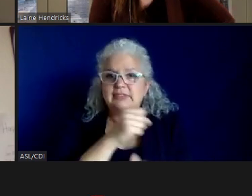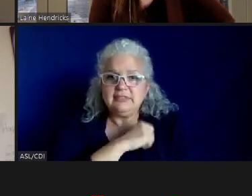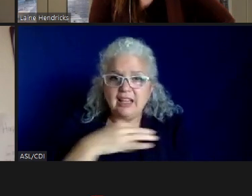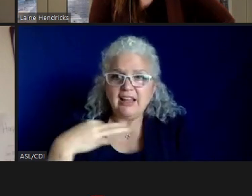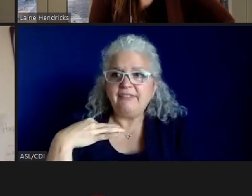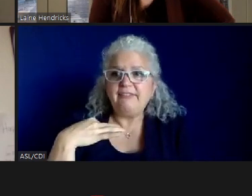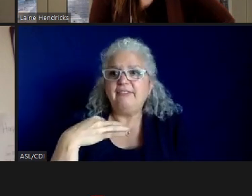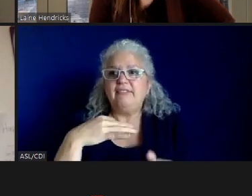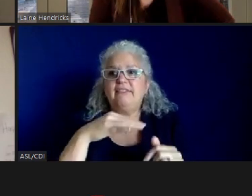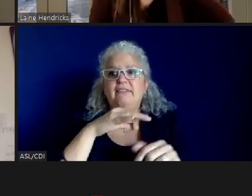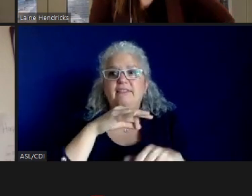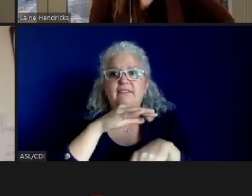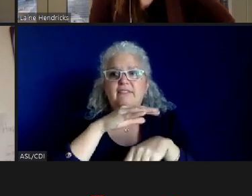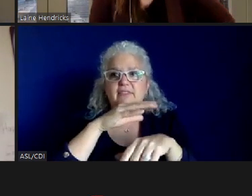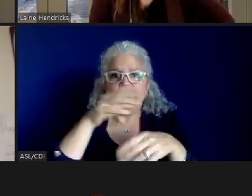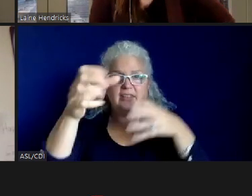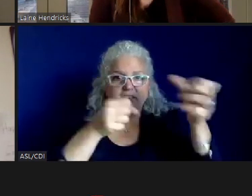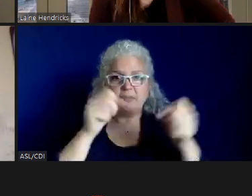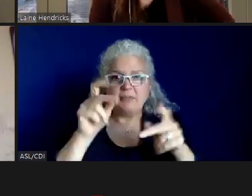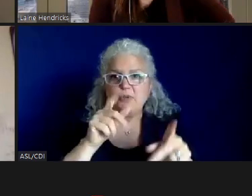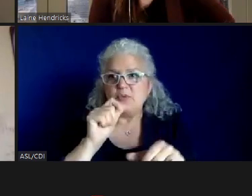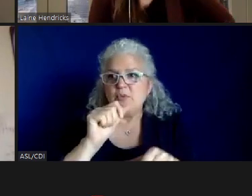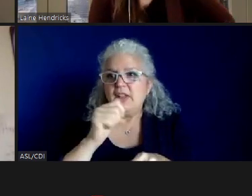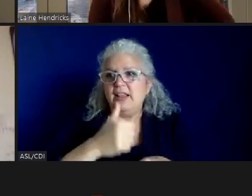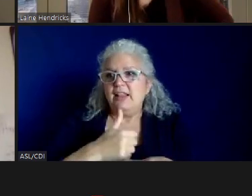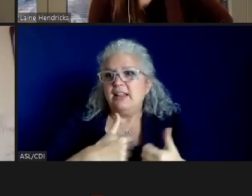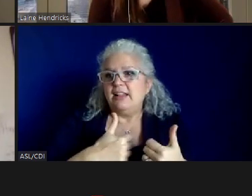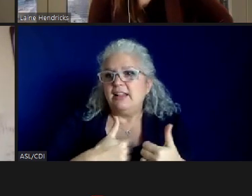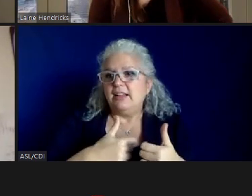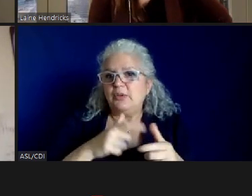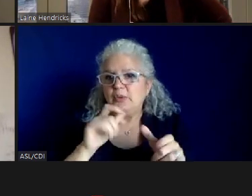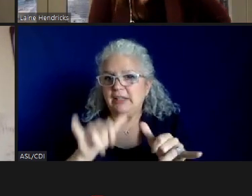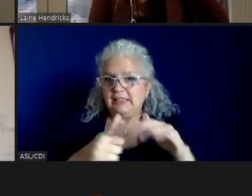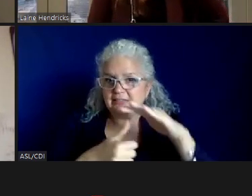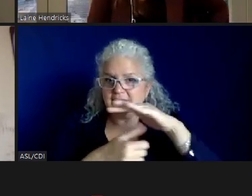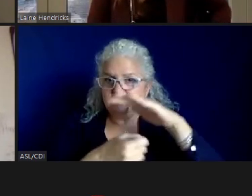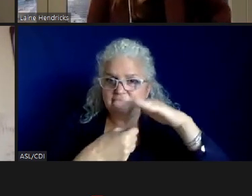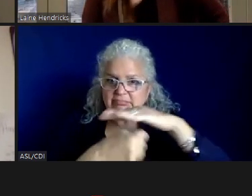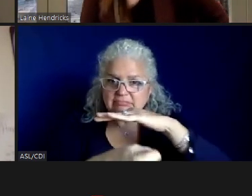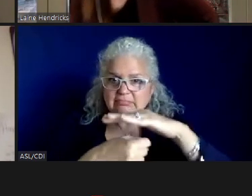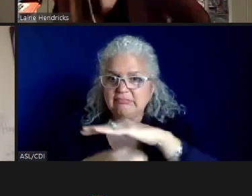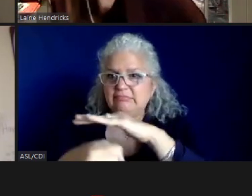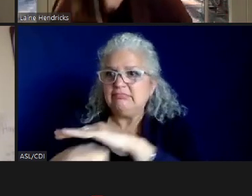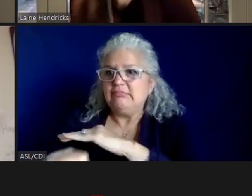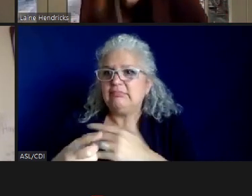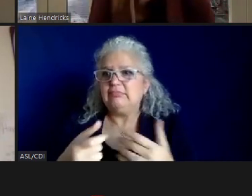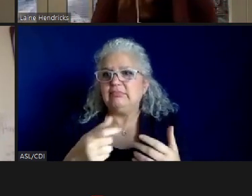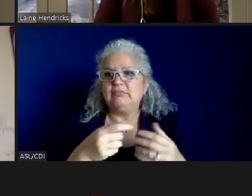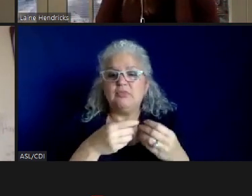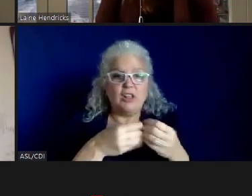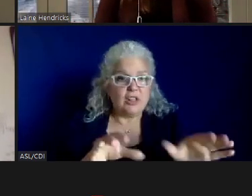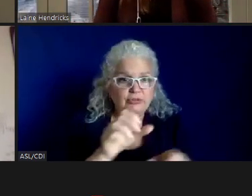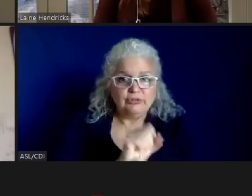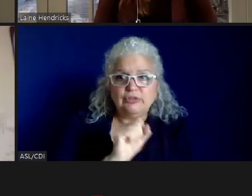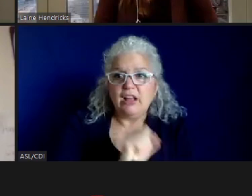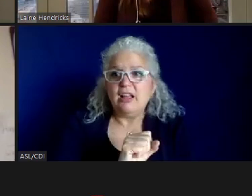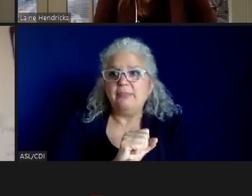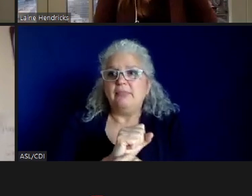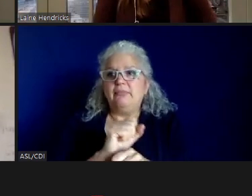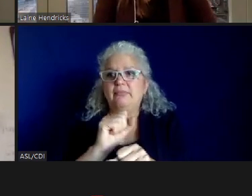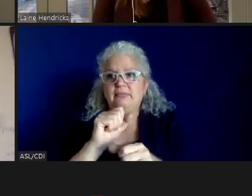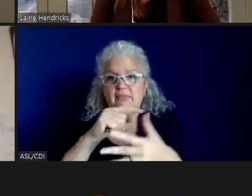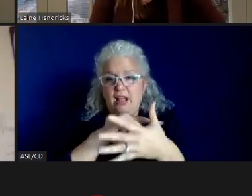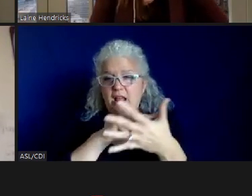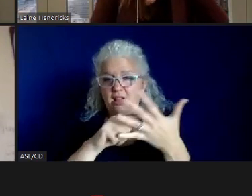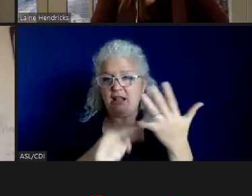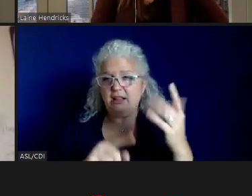to offer people who need quarantine and isolation, the income replacement that we're able to offer people who can't work, the resources for